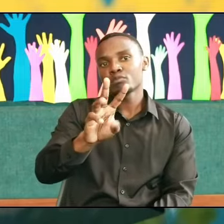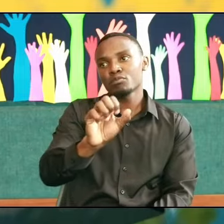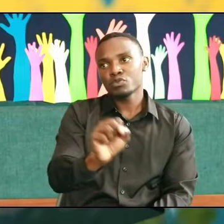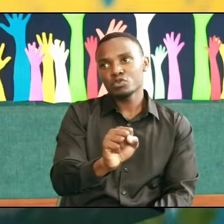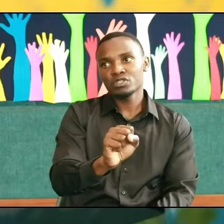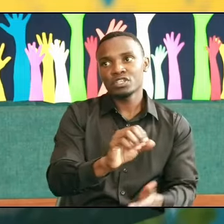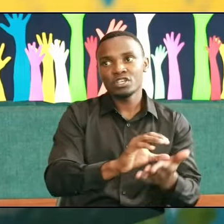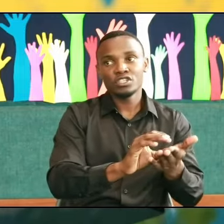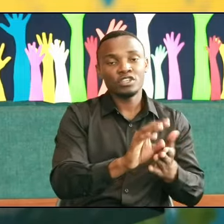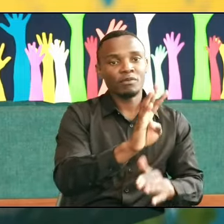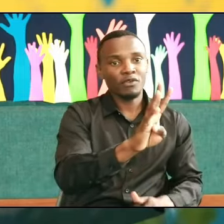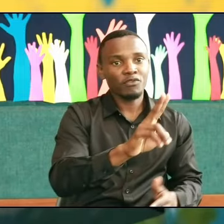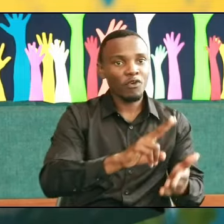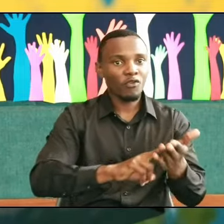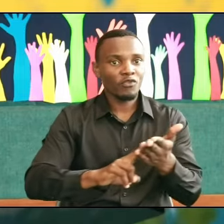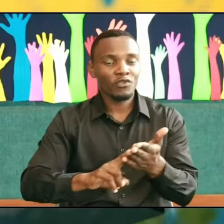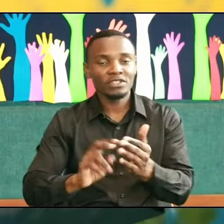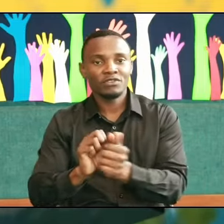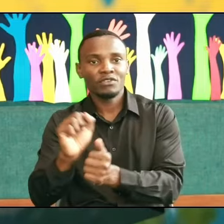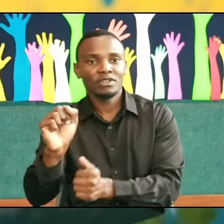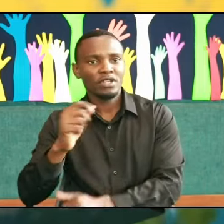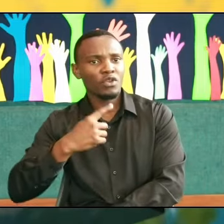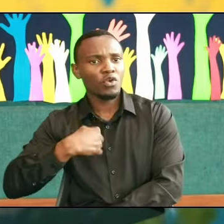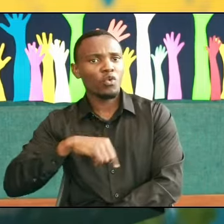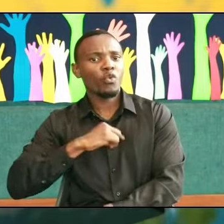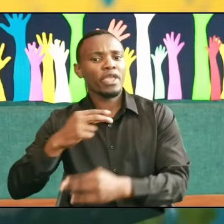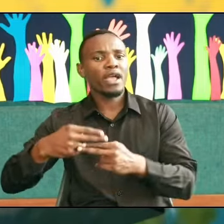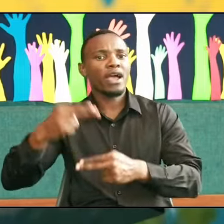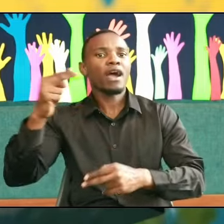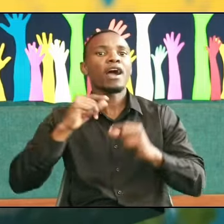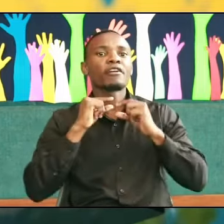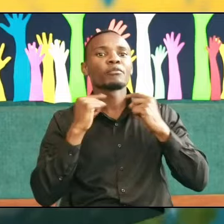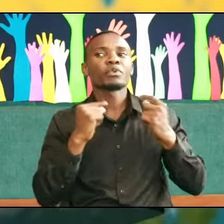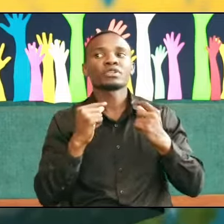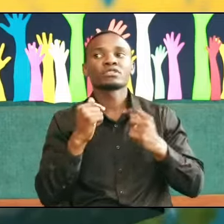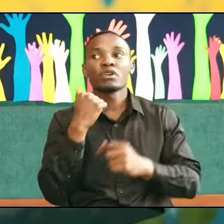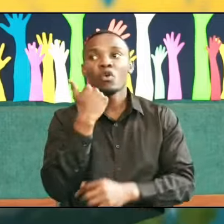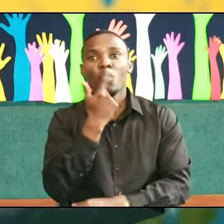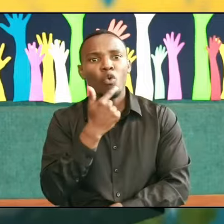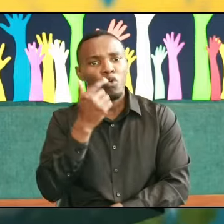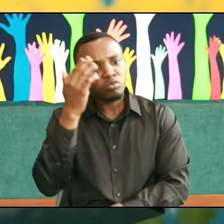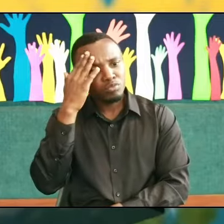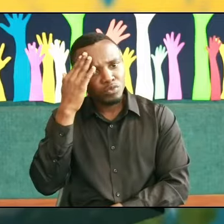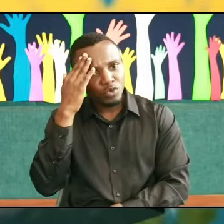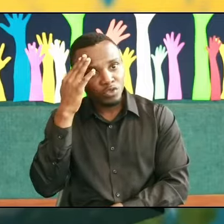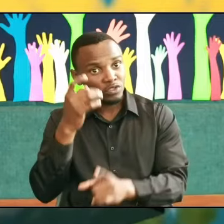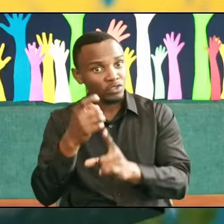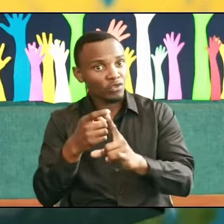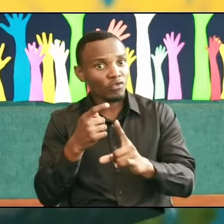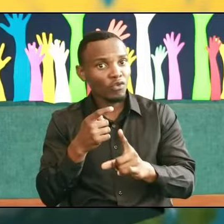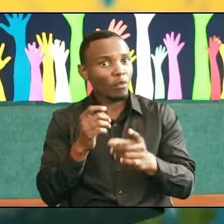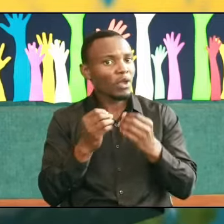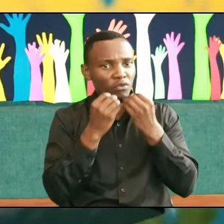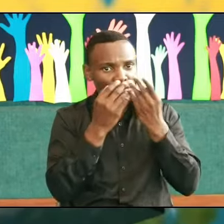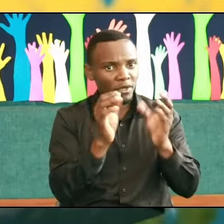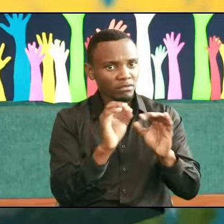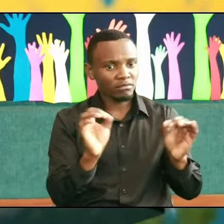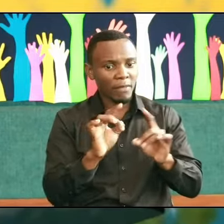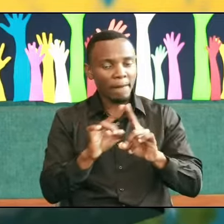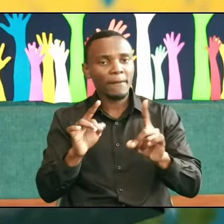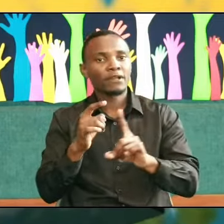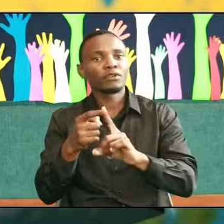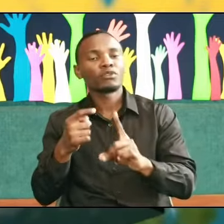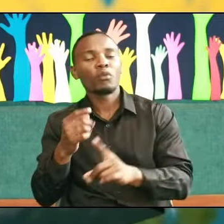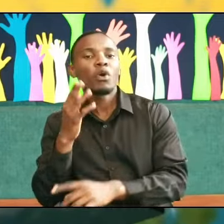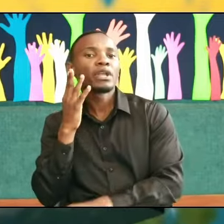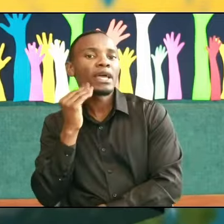priest. What kind of a high priest? Who knows? Not by information, but by experience